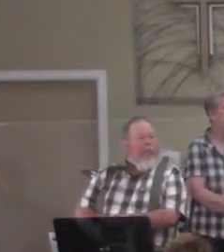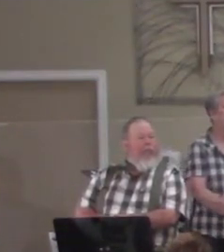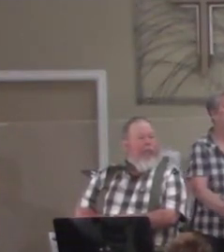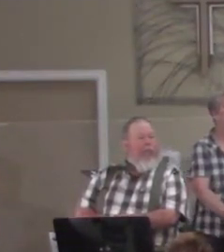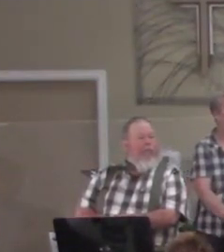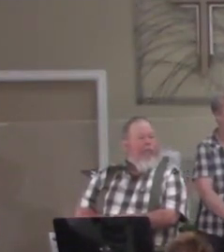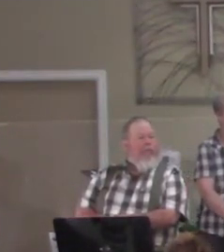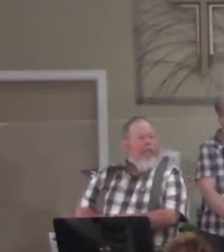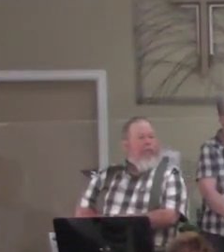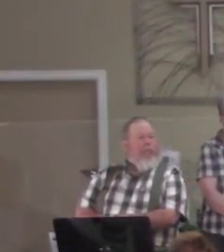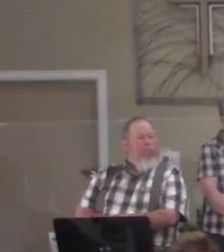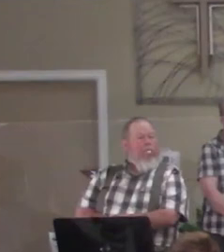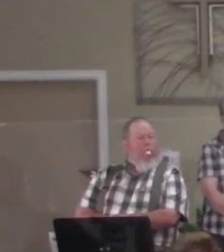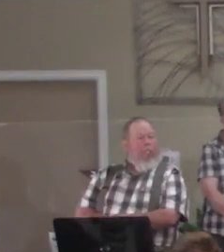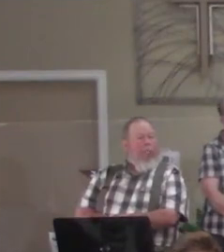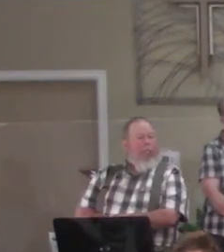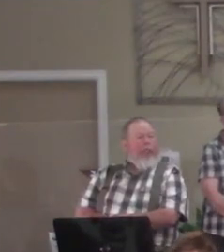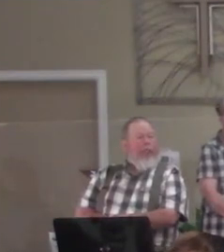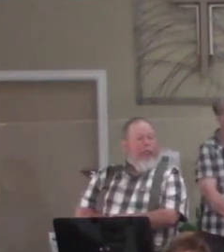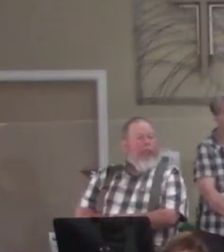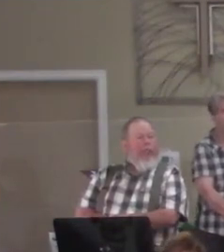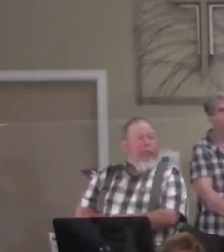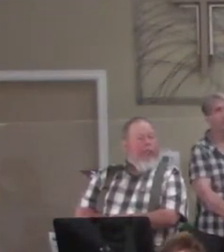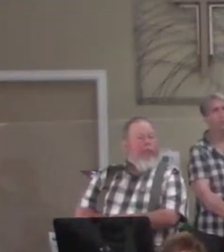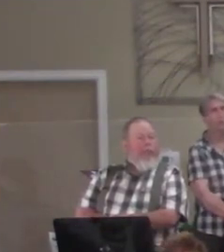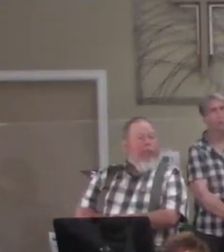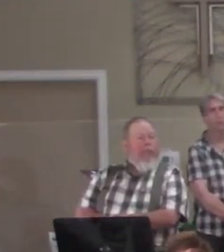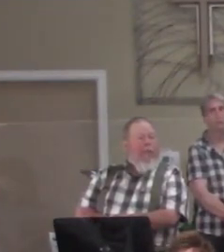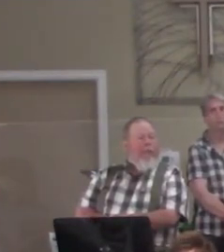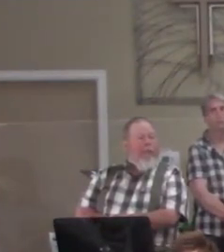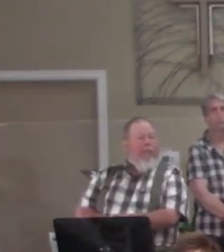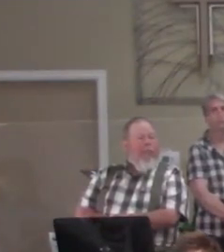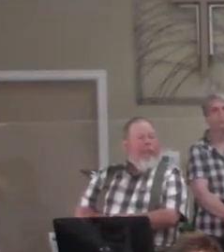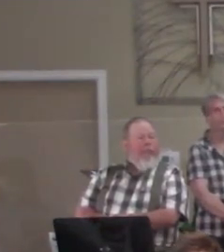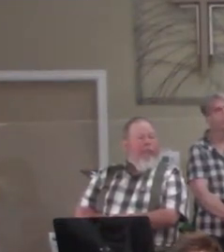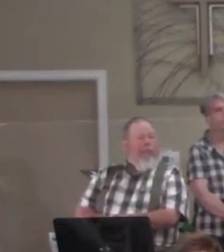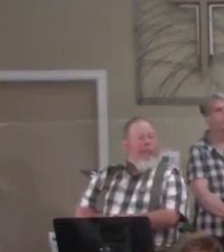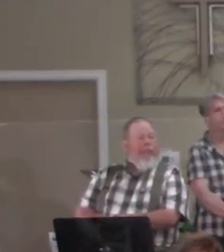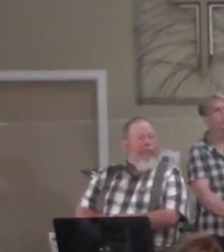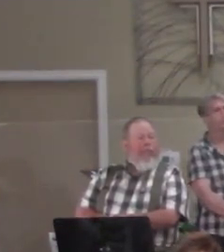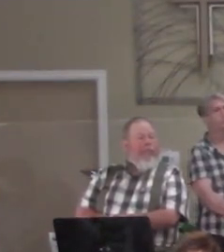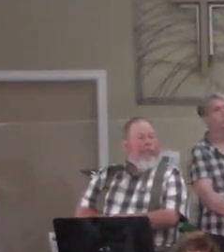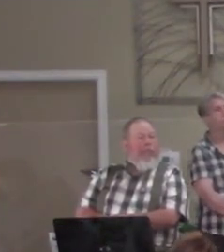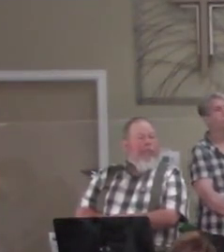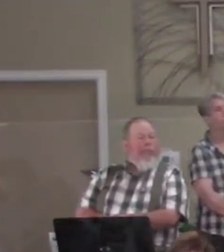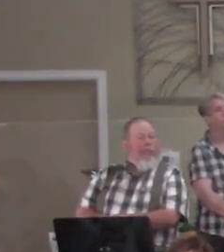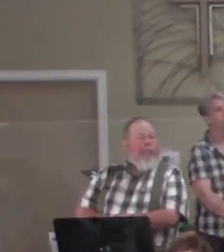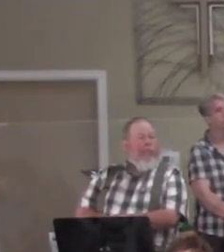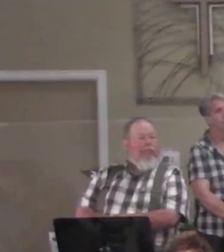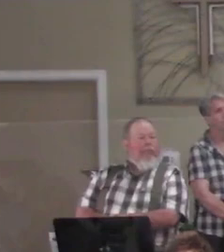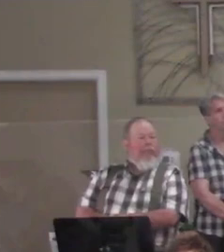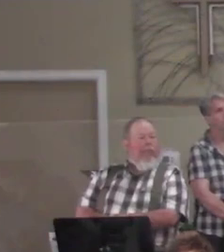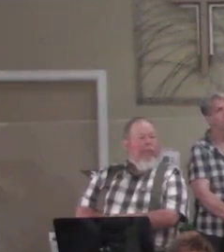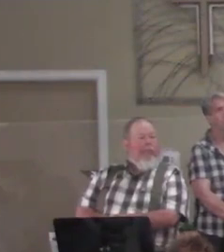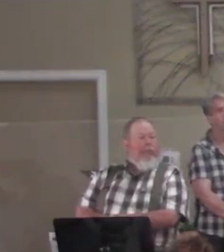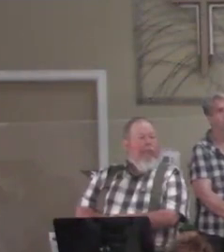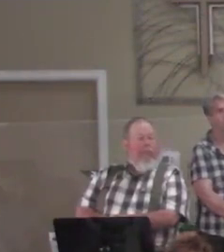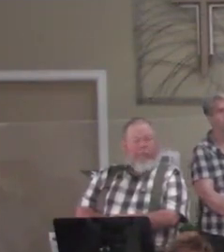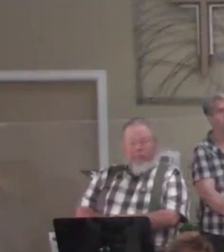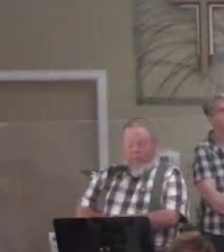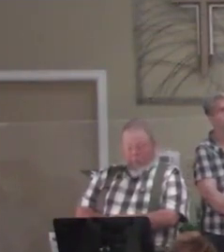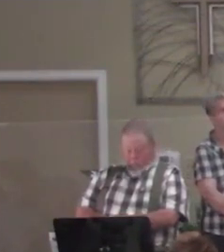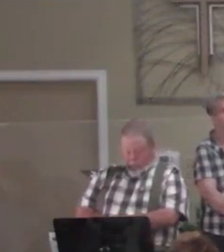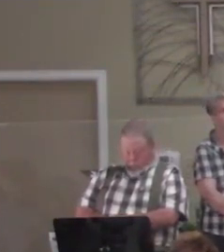next Sunday is Mother's Day. We are going to have a Mother's Day meal, and we are going to be having children's church from here on in,